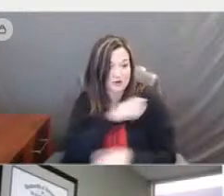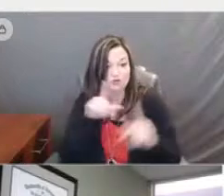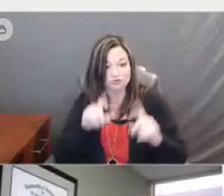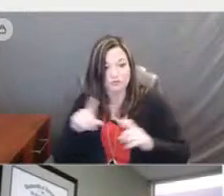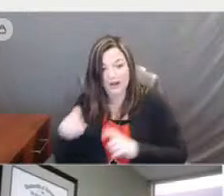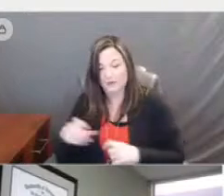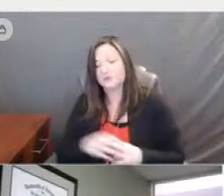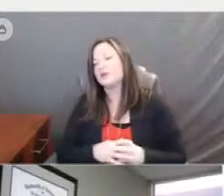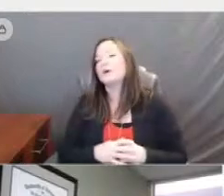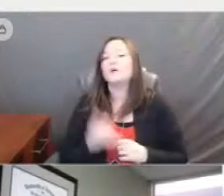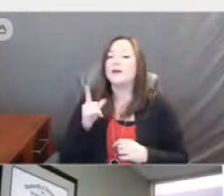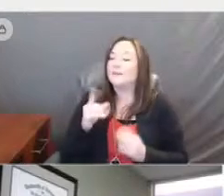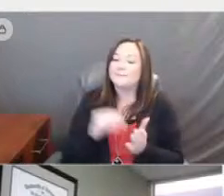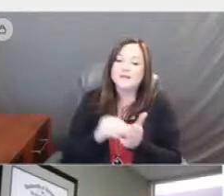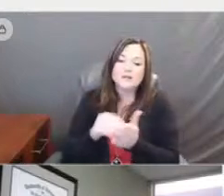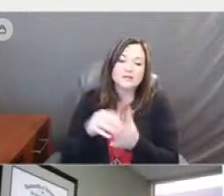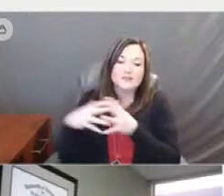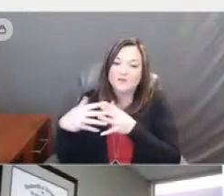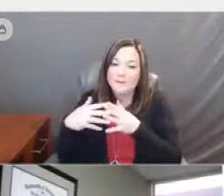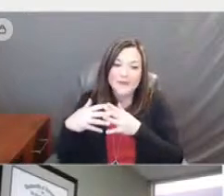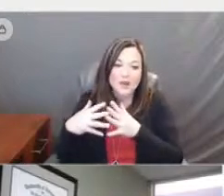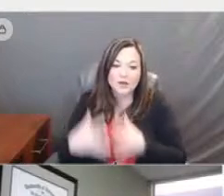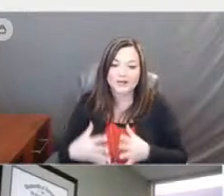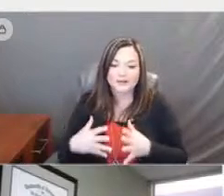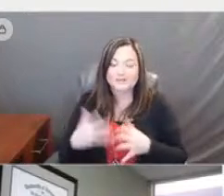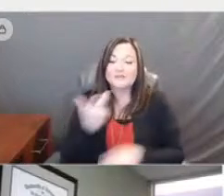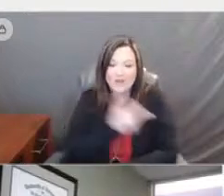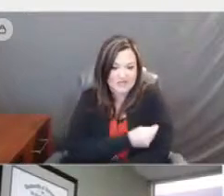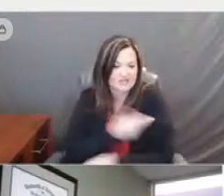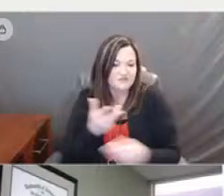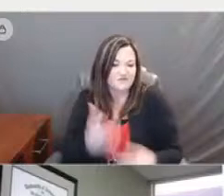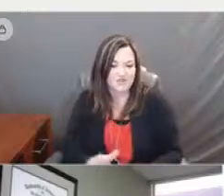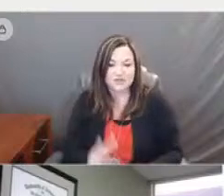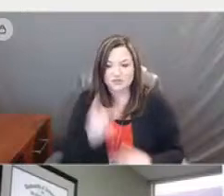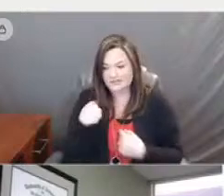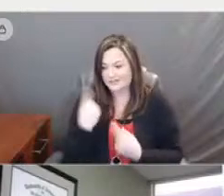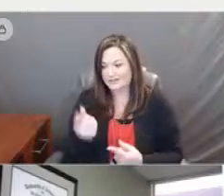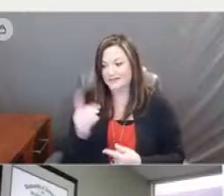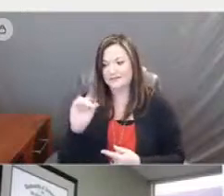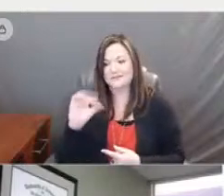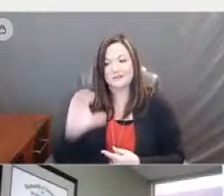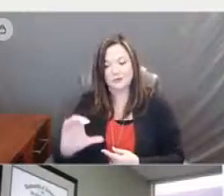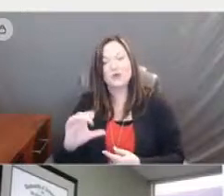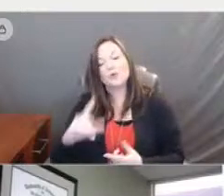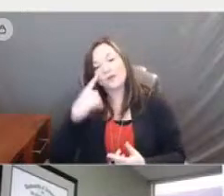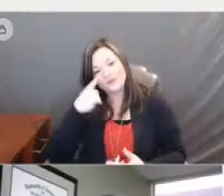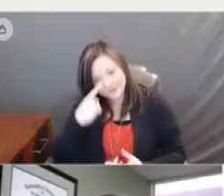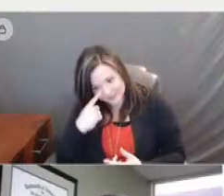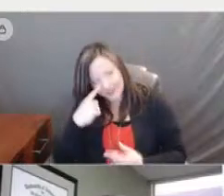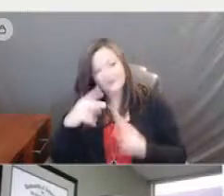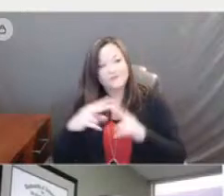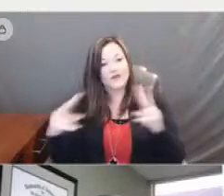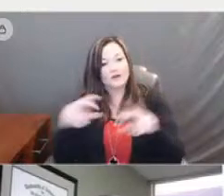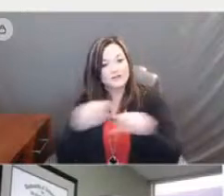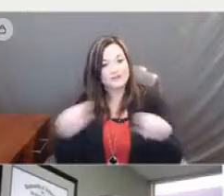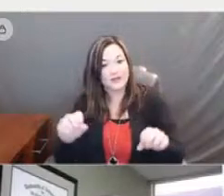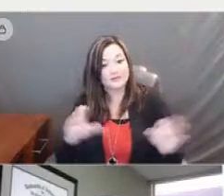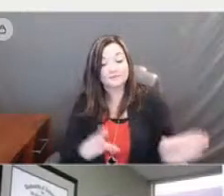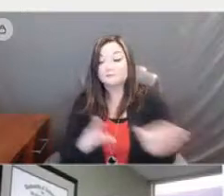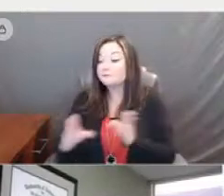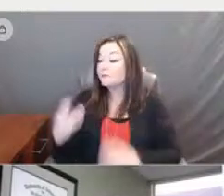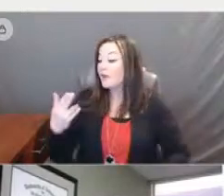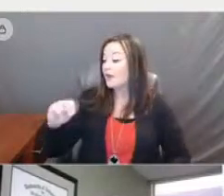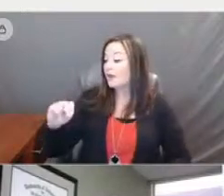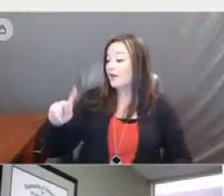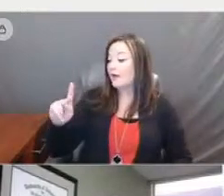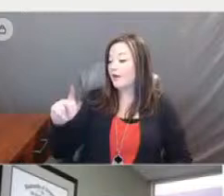of Americans vaccinated since December, we're also seeing that the vaccines are very safe. Hank Aaron,